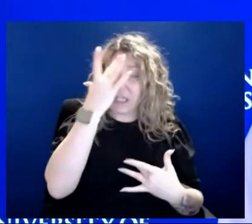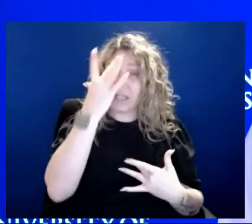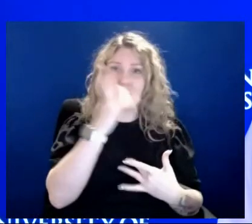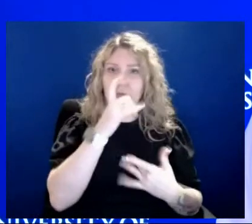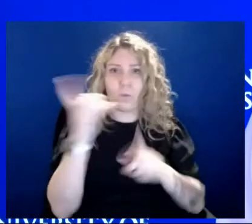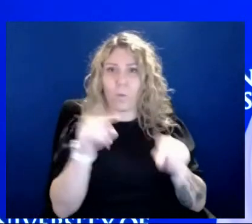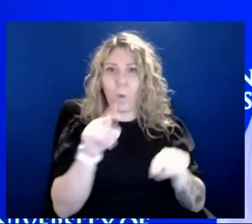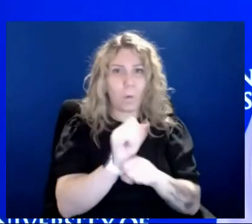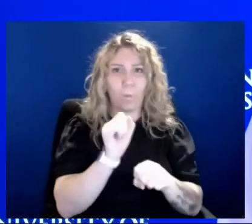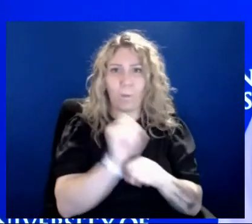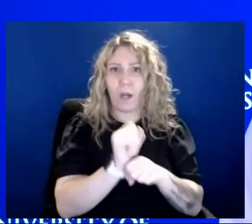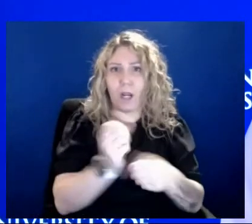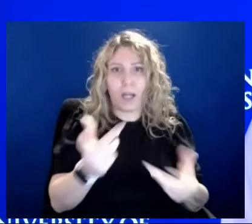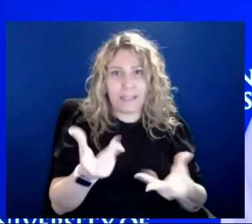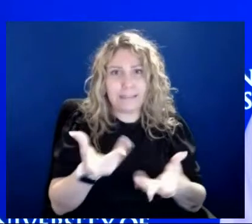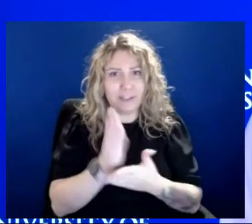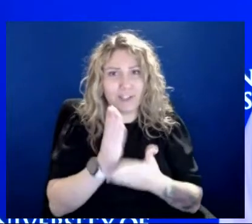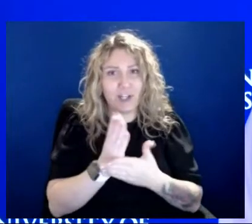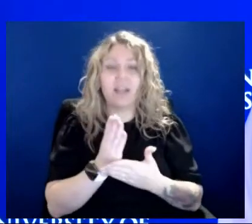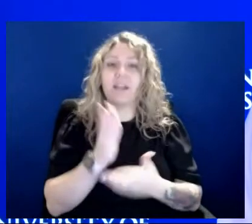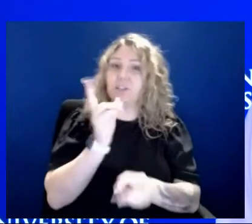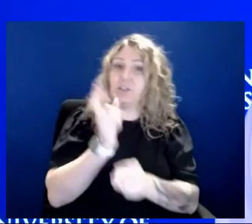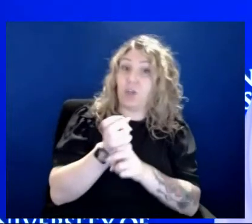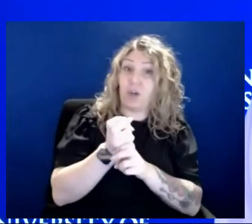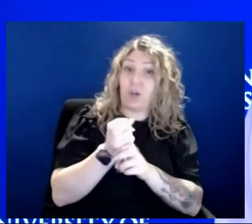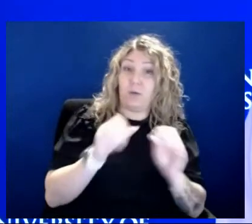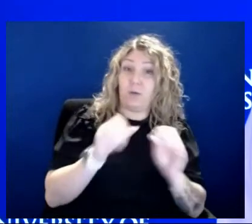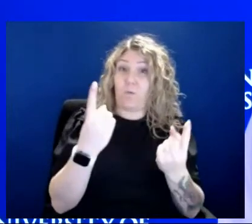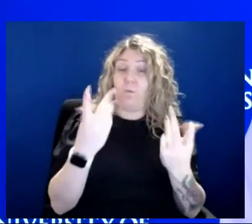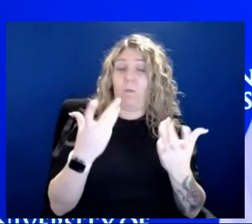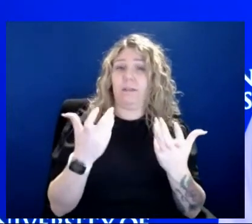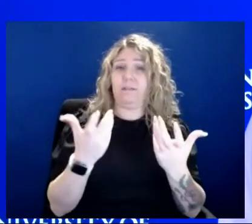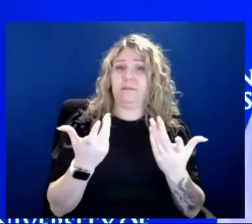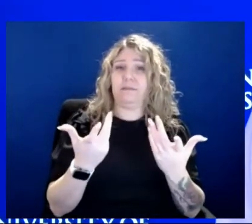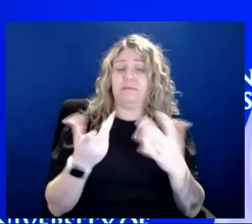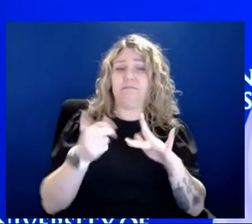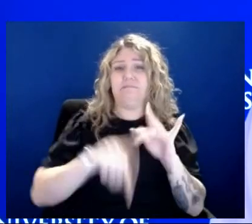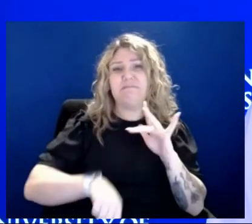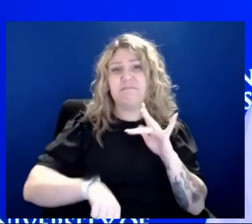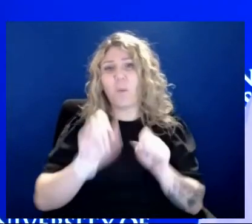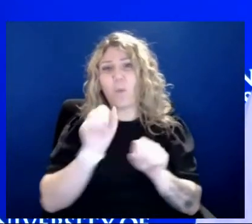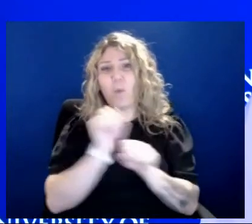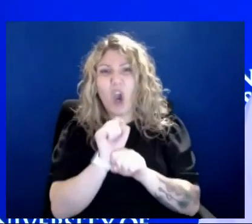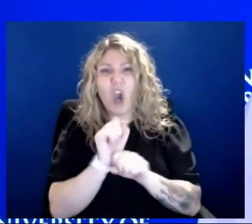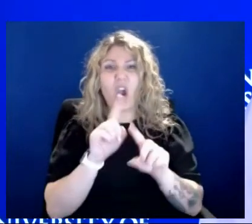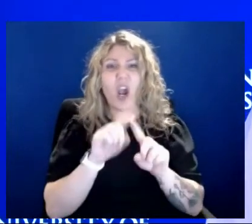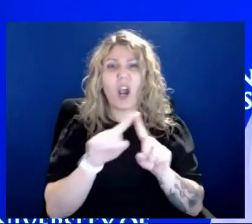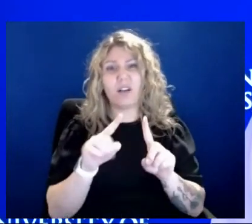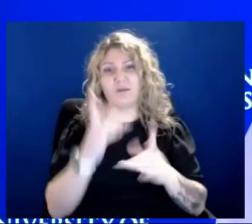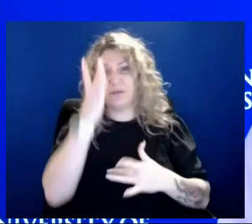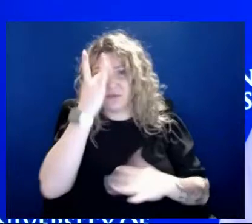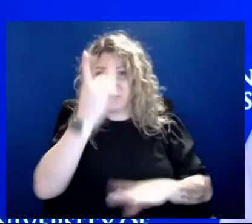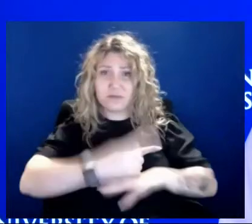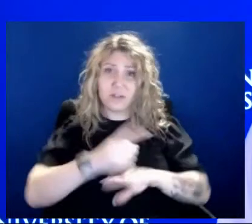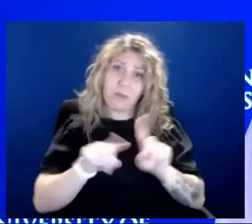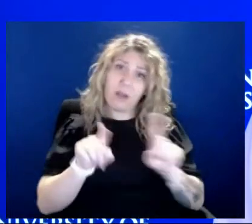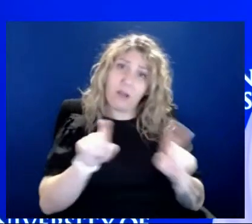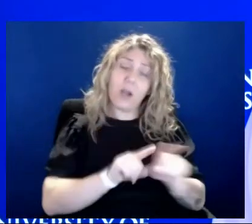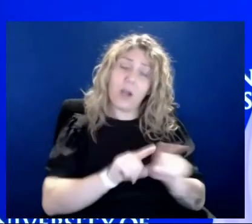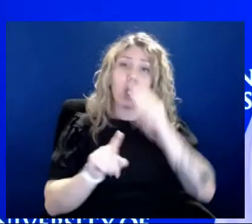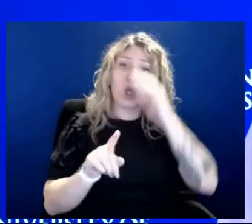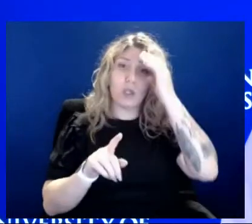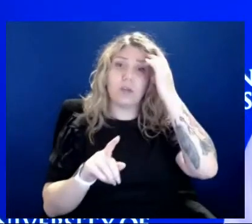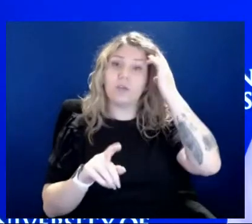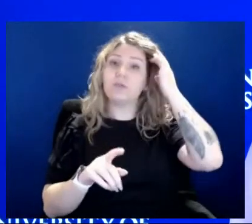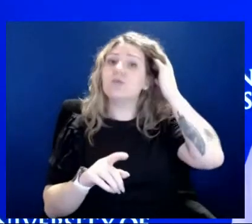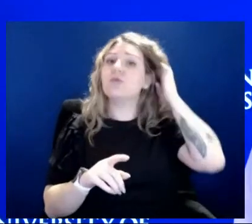Yeah, it's okay. It's hard, and nobody wants to miss work and take a sick day, but you are also putting others